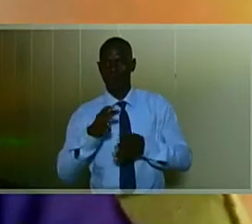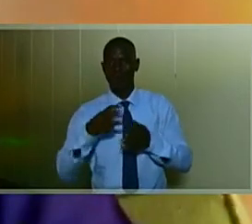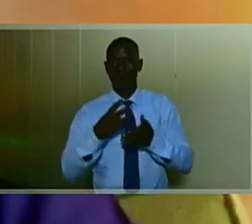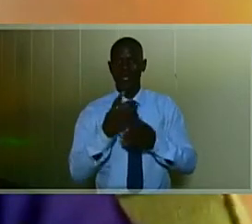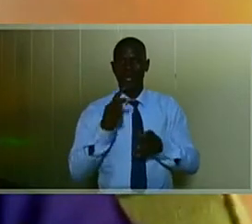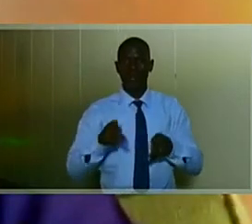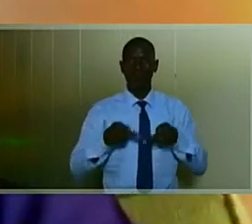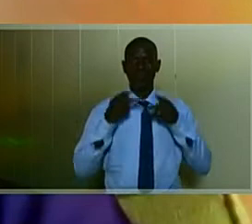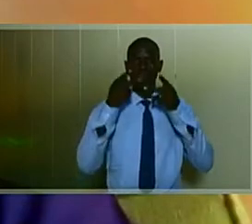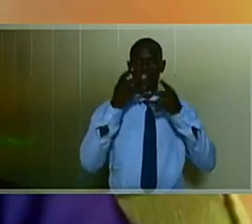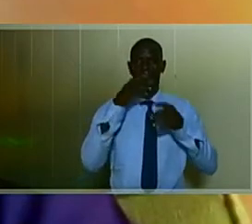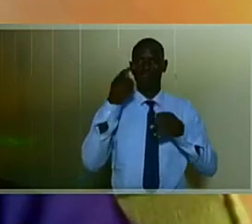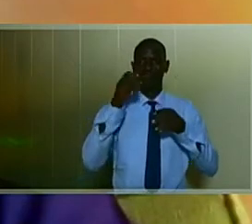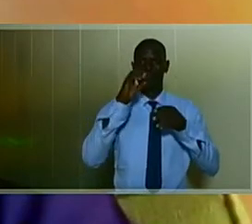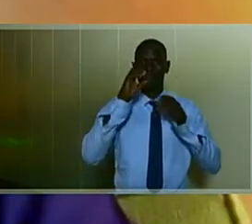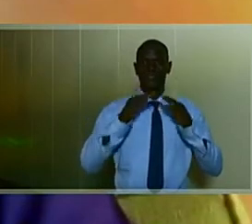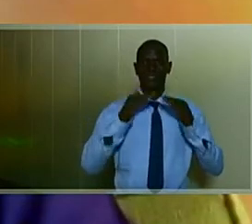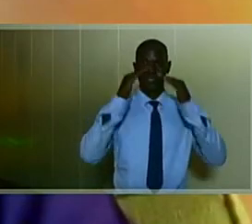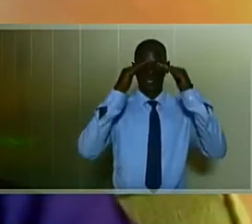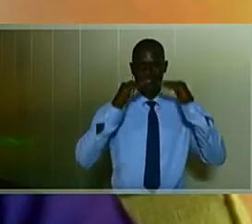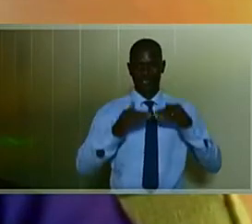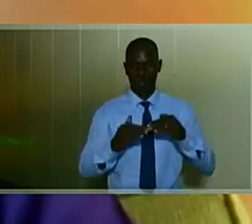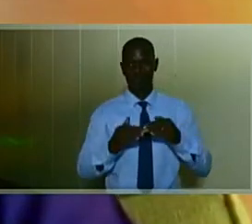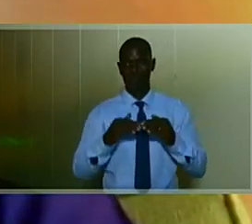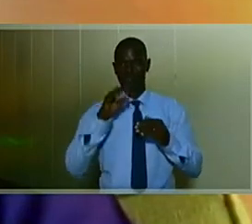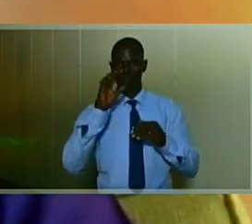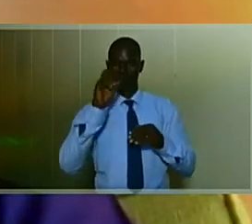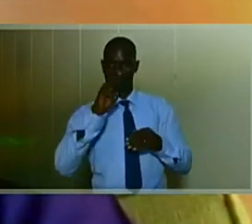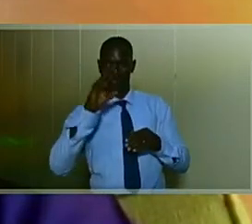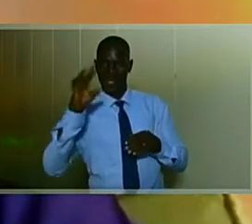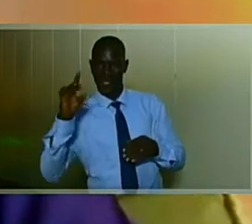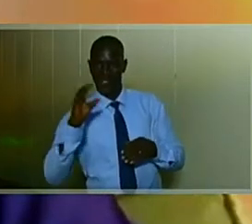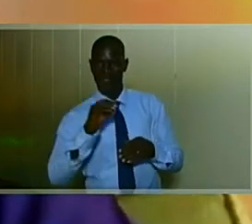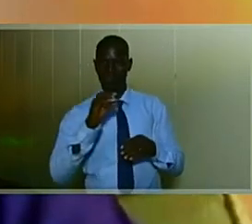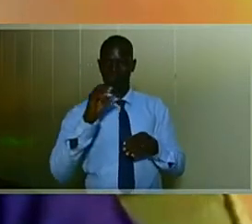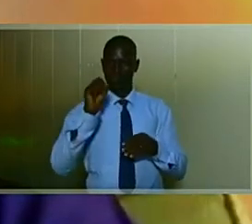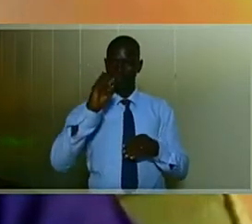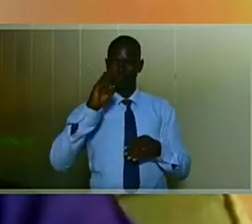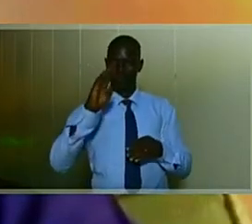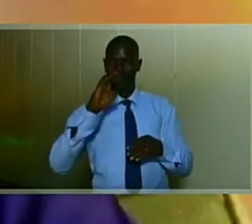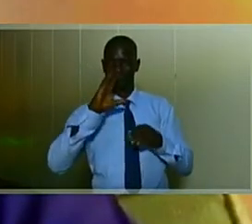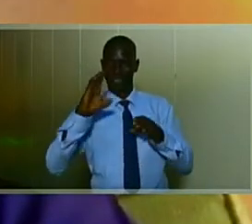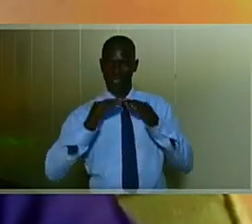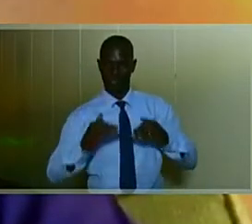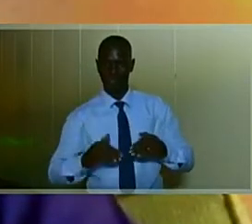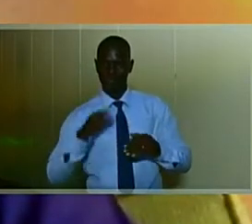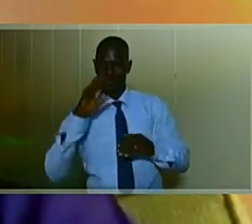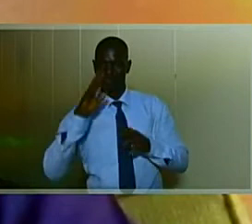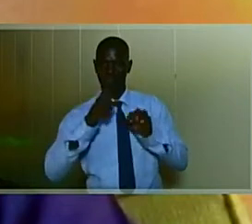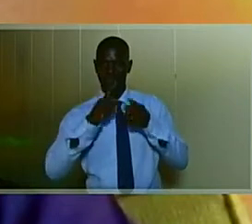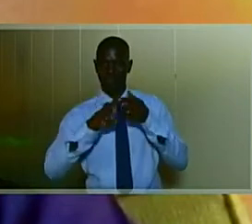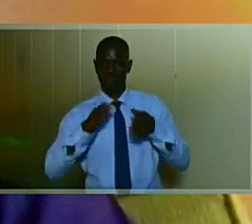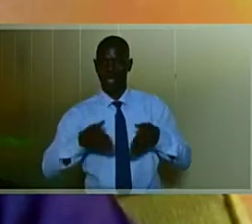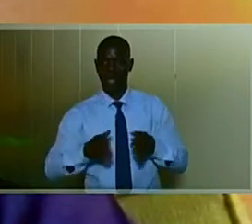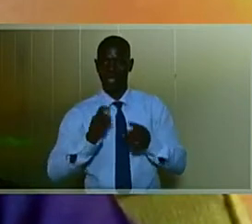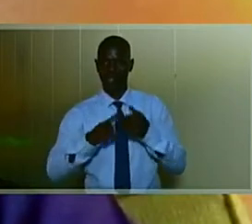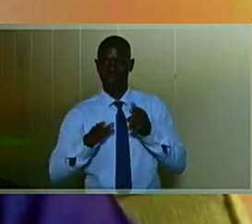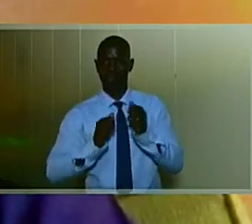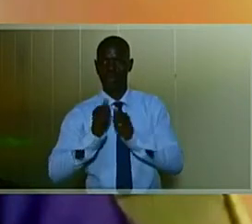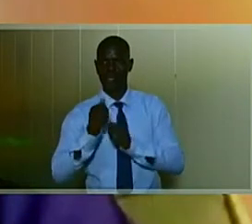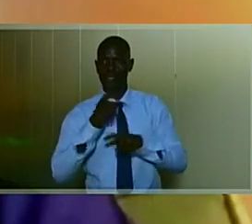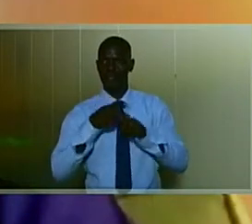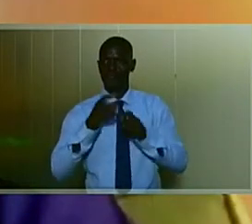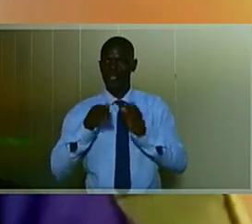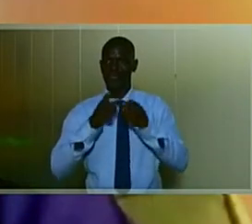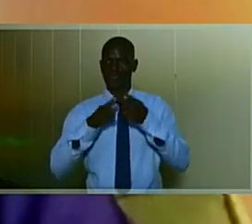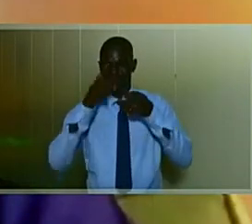provision of Section 58, Subsection 5 of the Constitution can be invoked to override, I mean, the veto. But of course, there is a